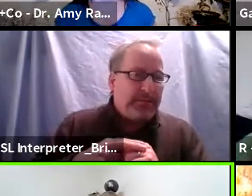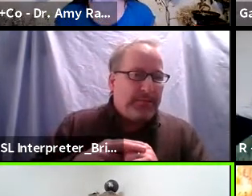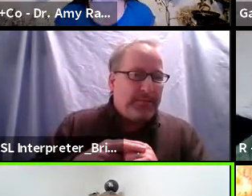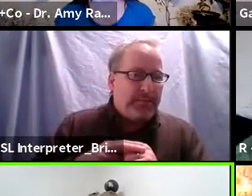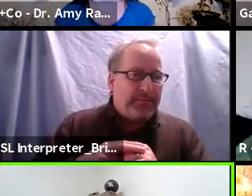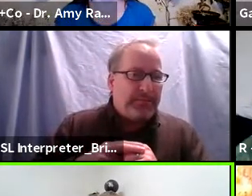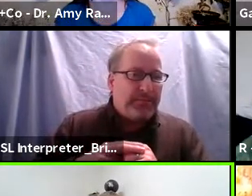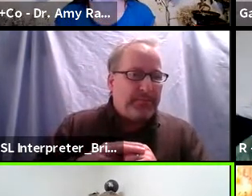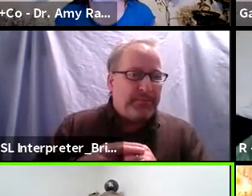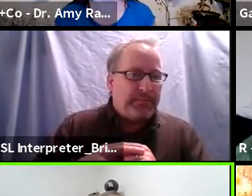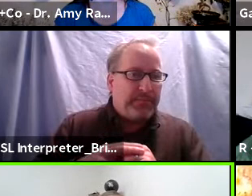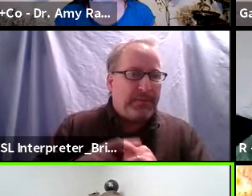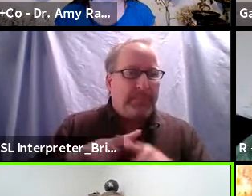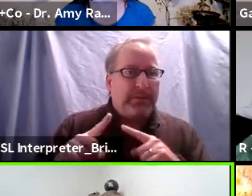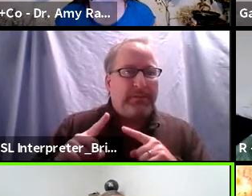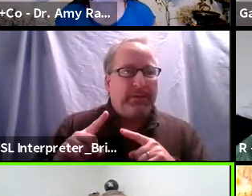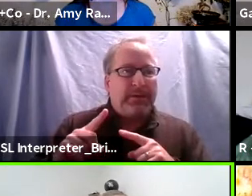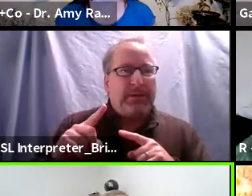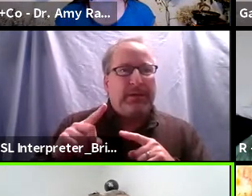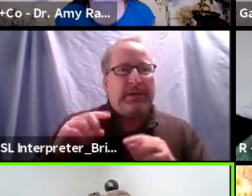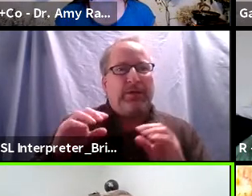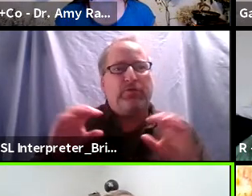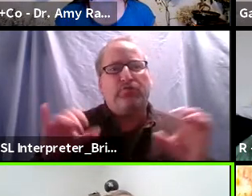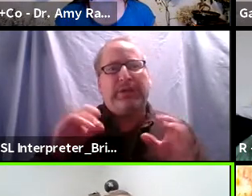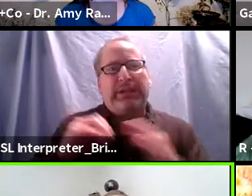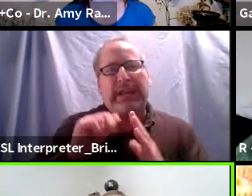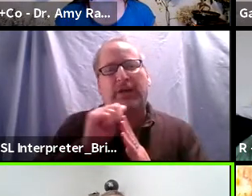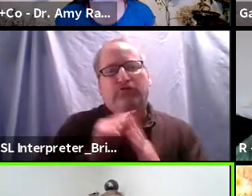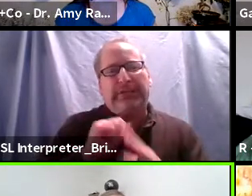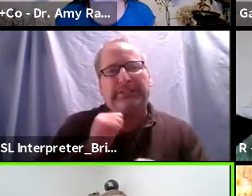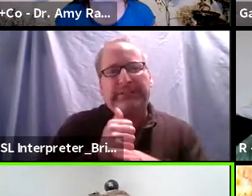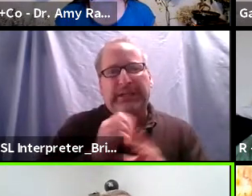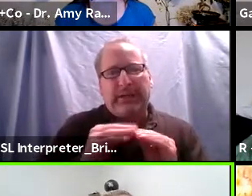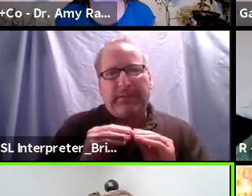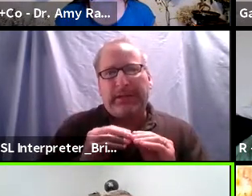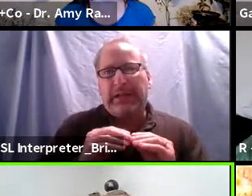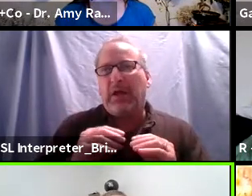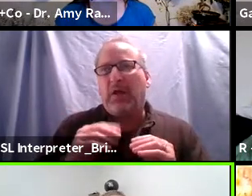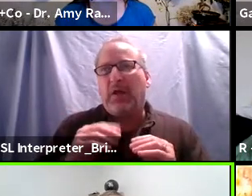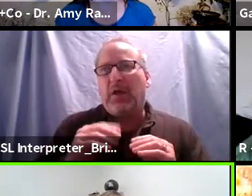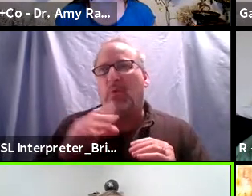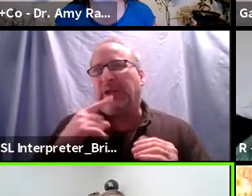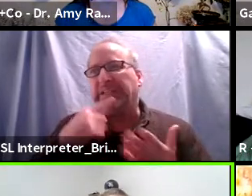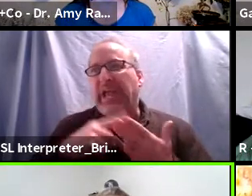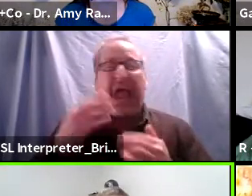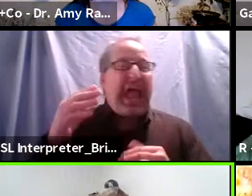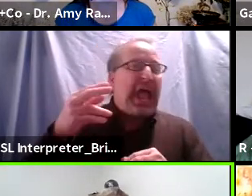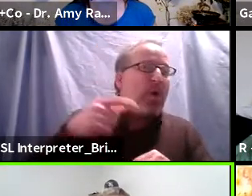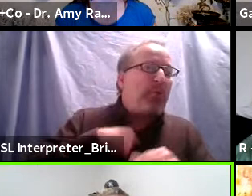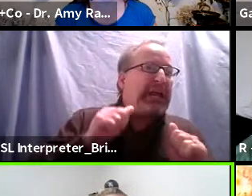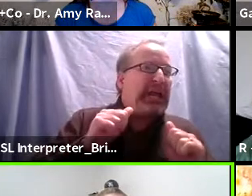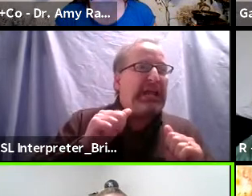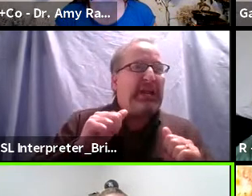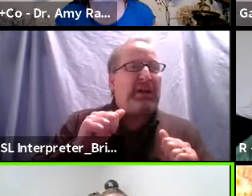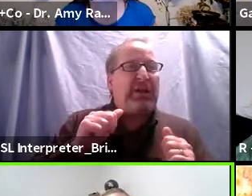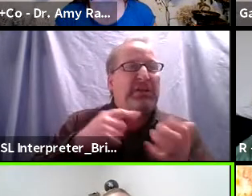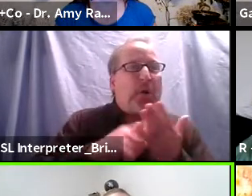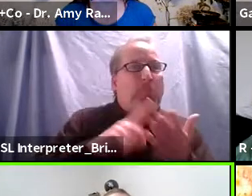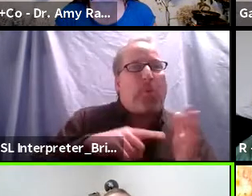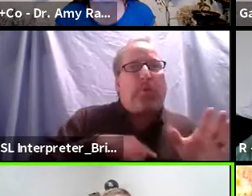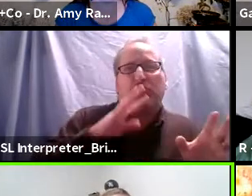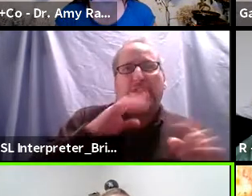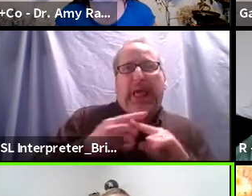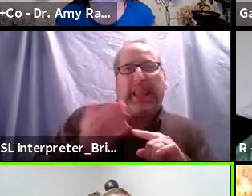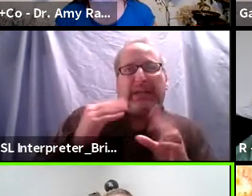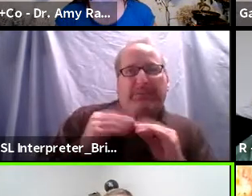it's done more in the agenda setting meetings where we're saying, hey, by the way, based on the last meeting, there's 5 things. We actually did this the last agenda setting meeting. Here's